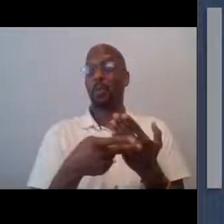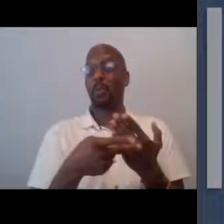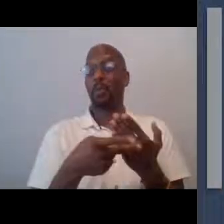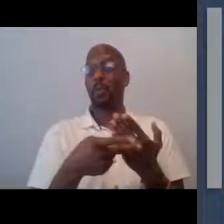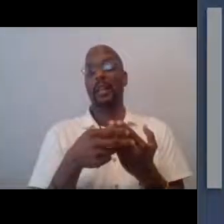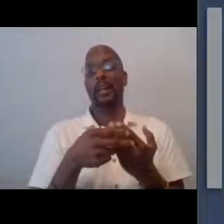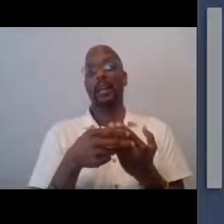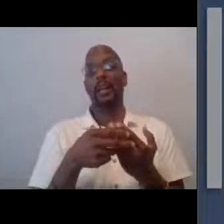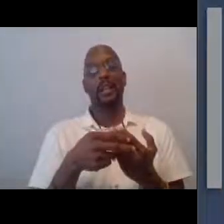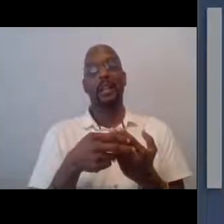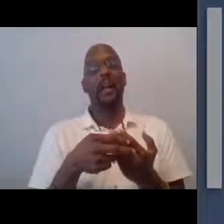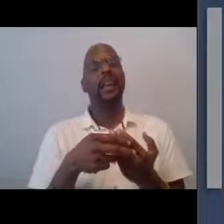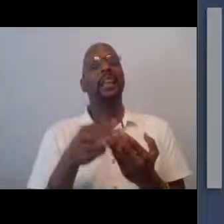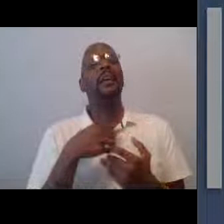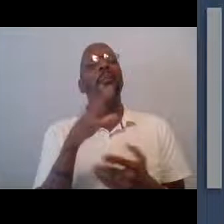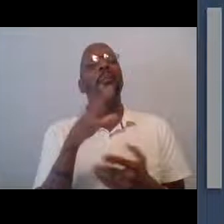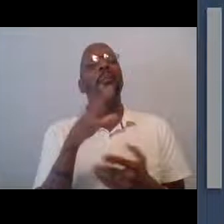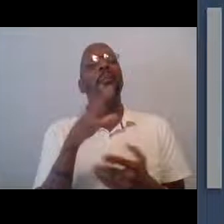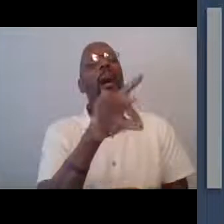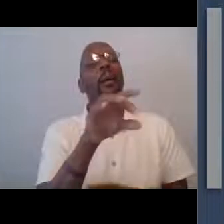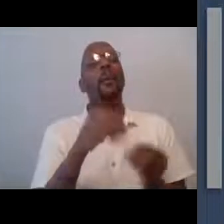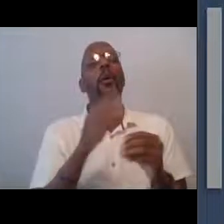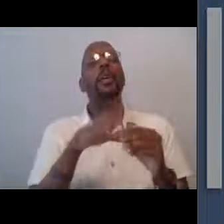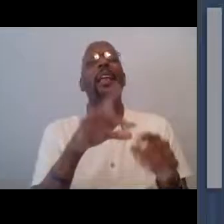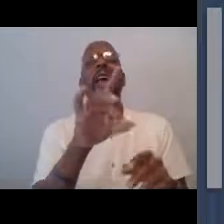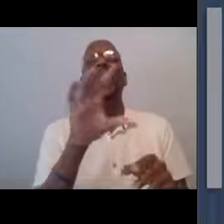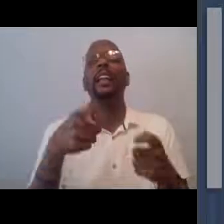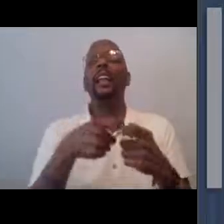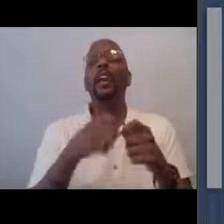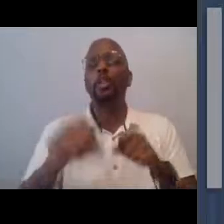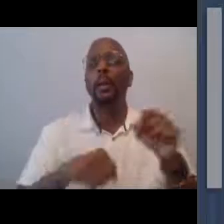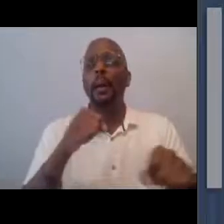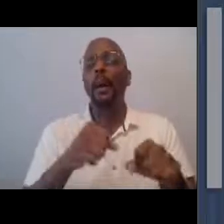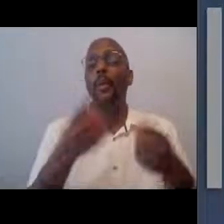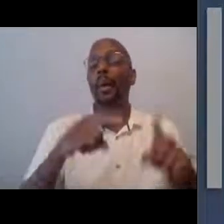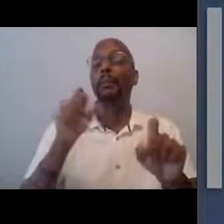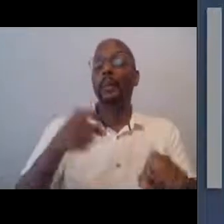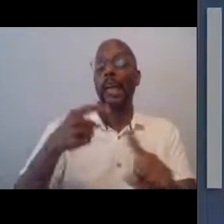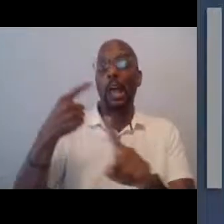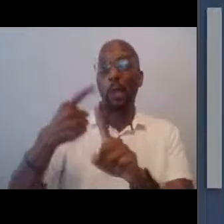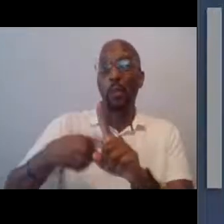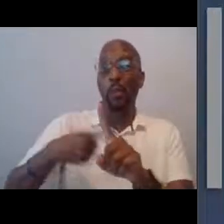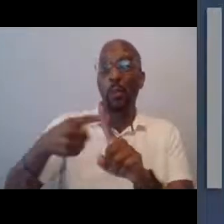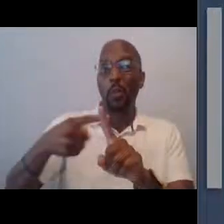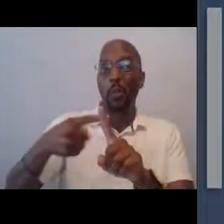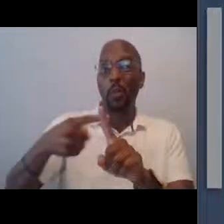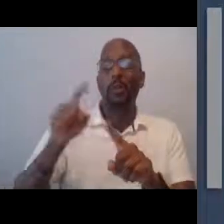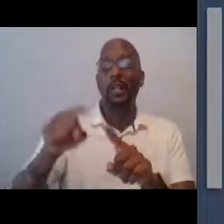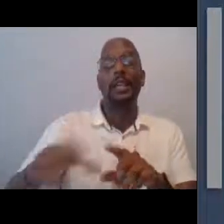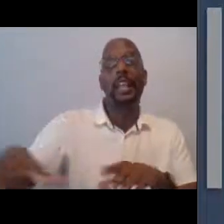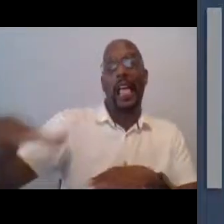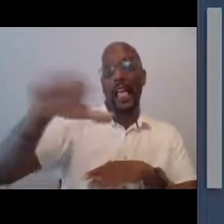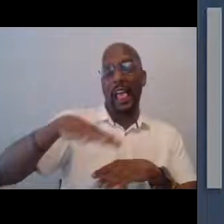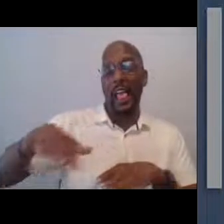of electrical bikes that they will be able to rent to that entire region for